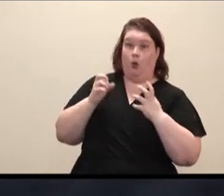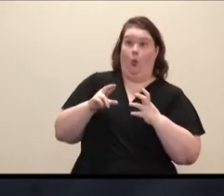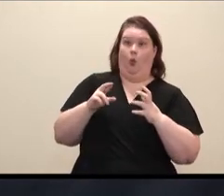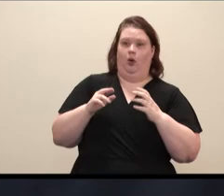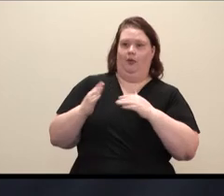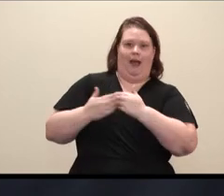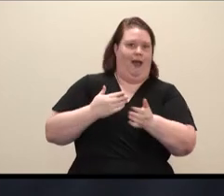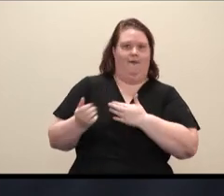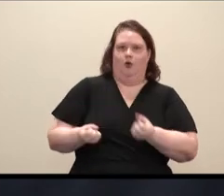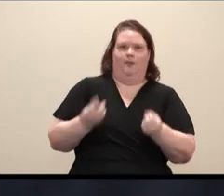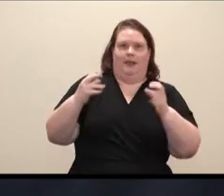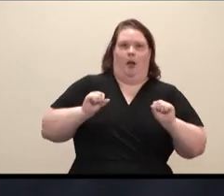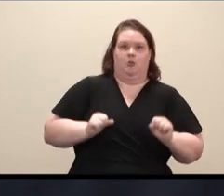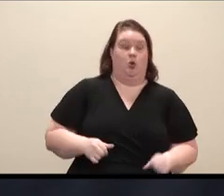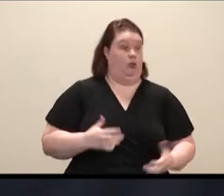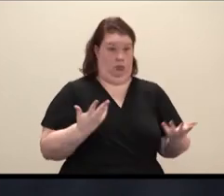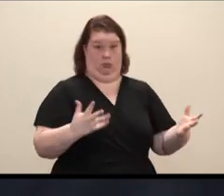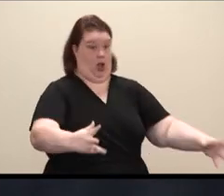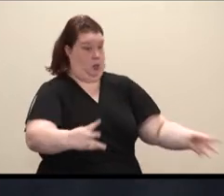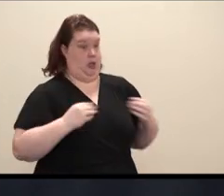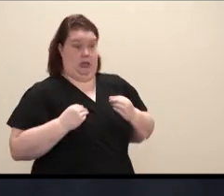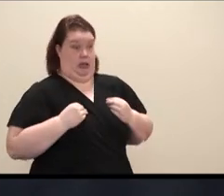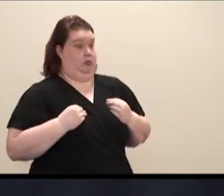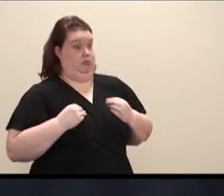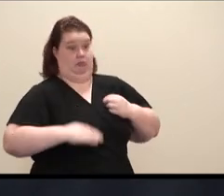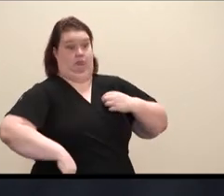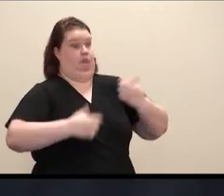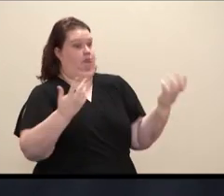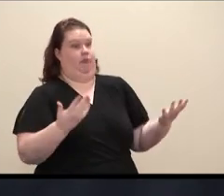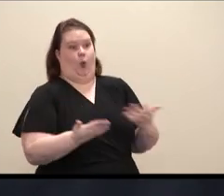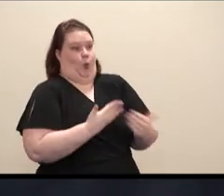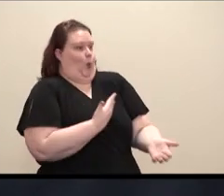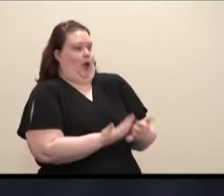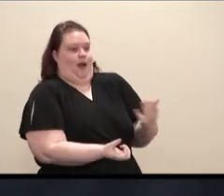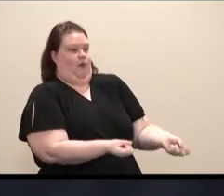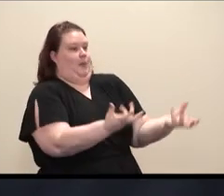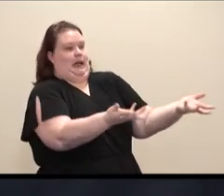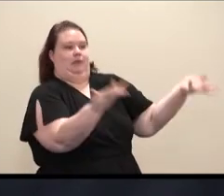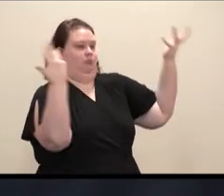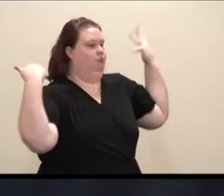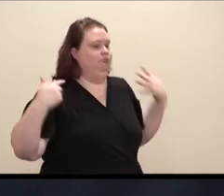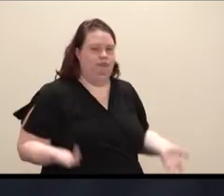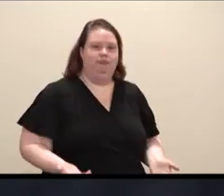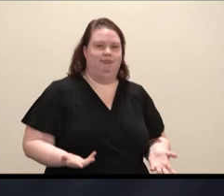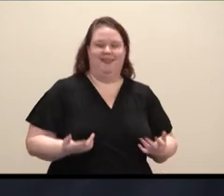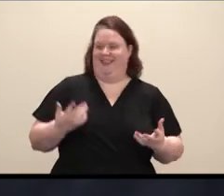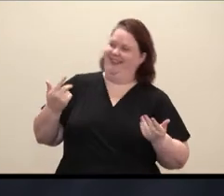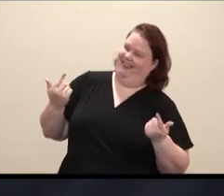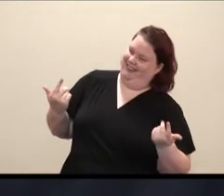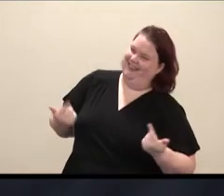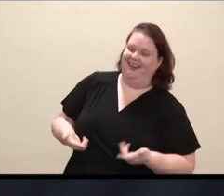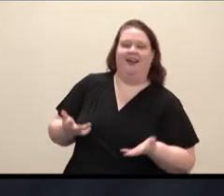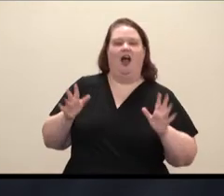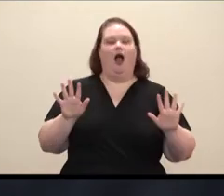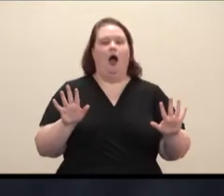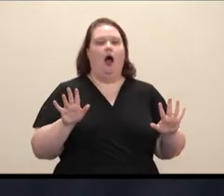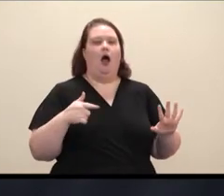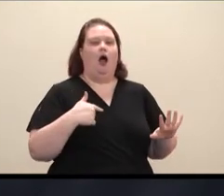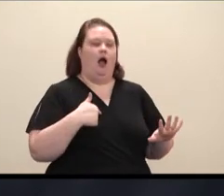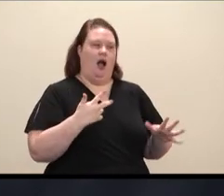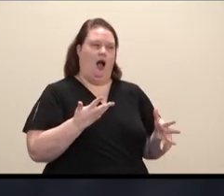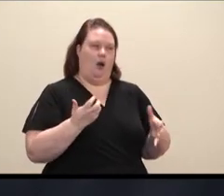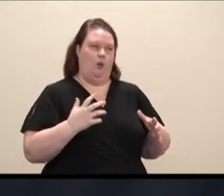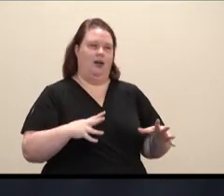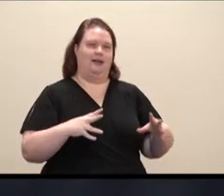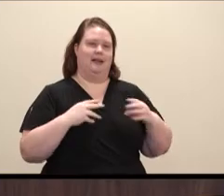many as possible in there. I would take as many as, I mean. Well, I know you will. Yeah, I want to say this. I want to take, when I say